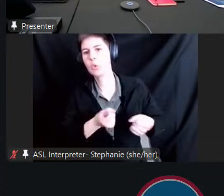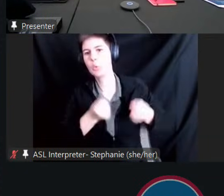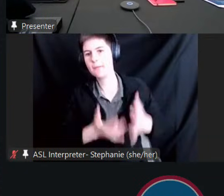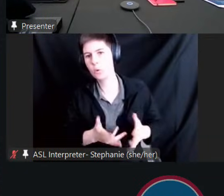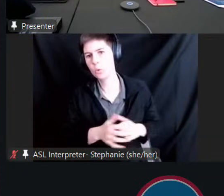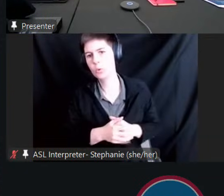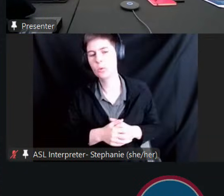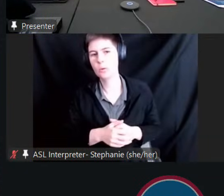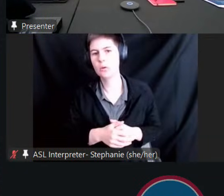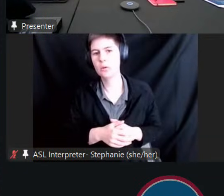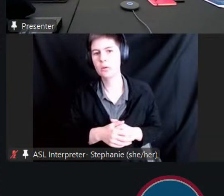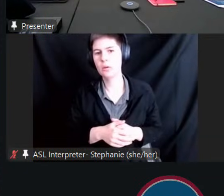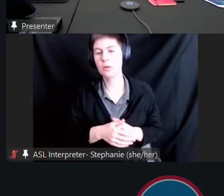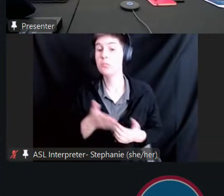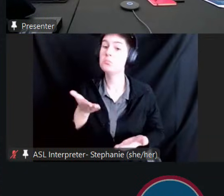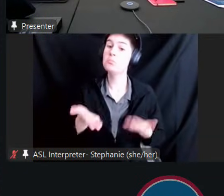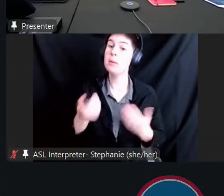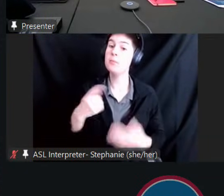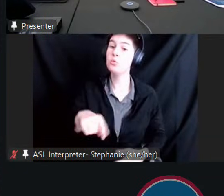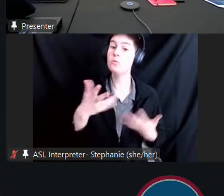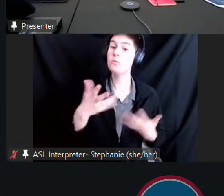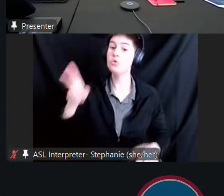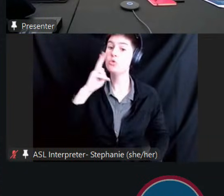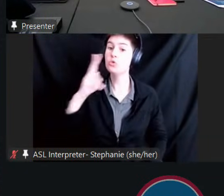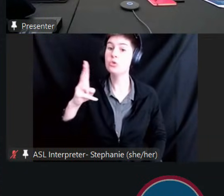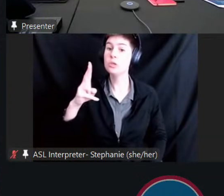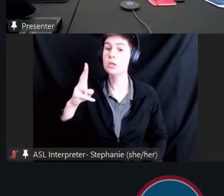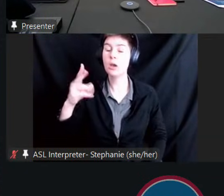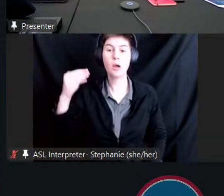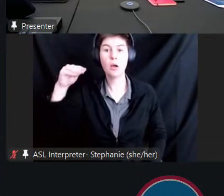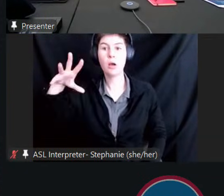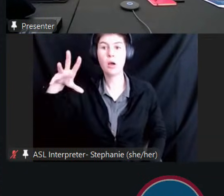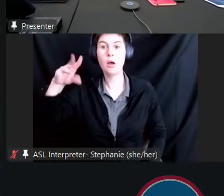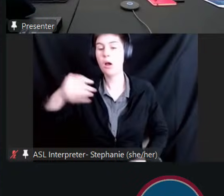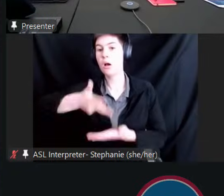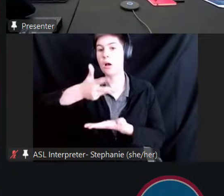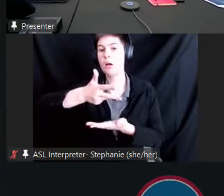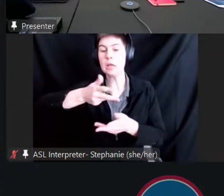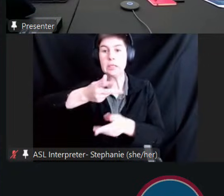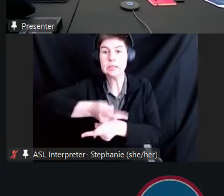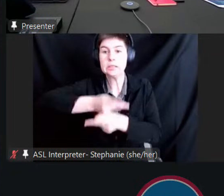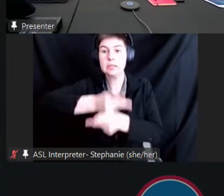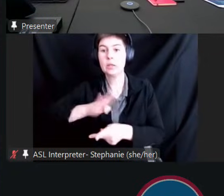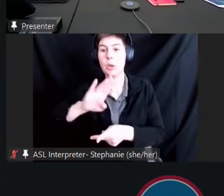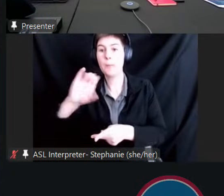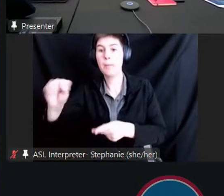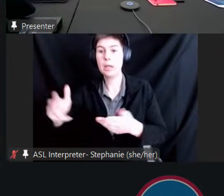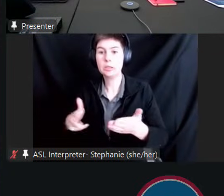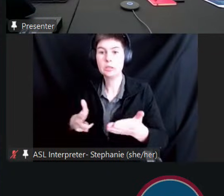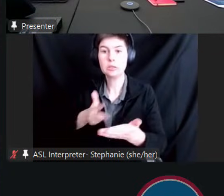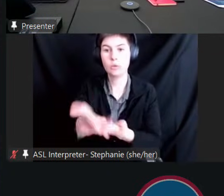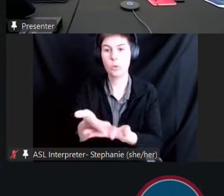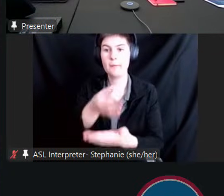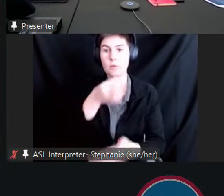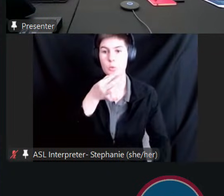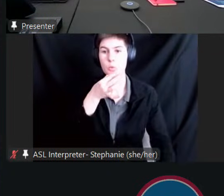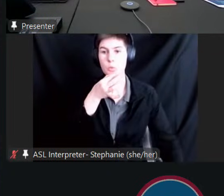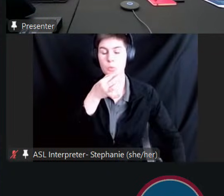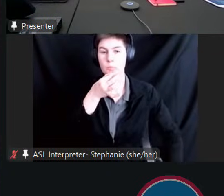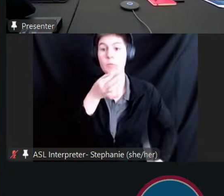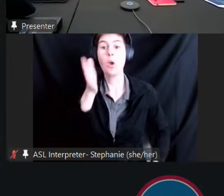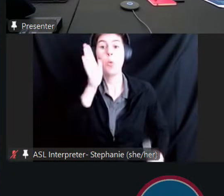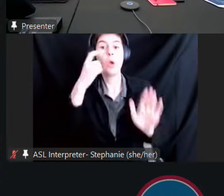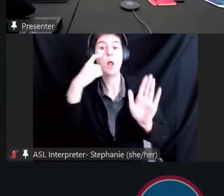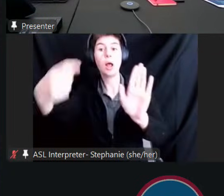buses, caution bus approaching, you know, as it's turning. So if it detects something, not only does it alert the